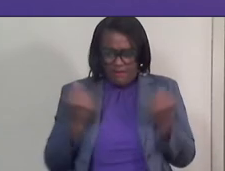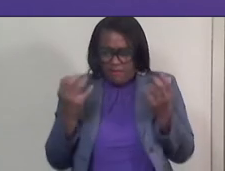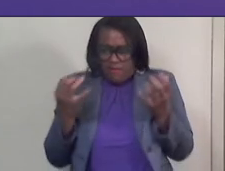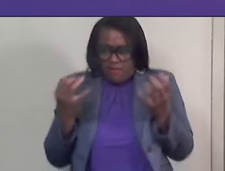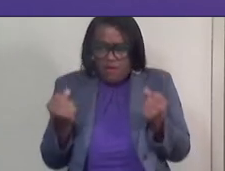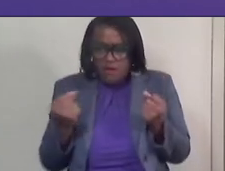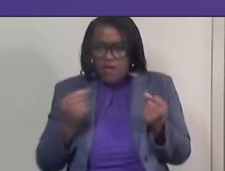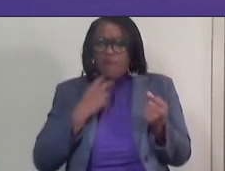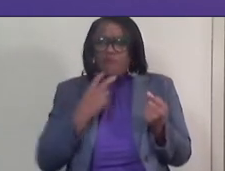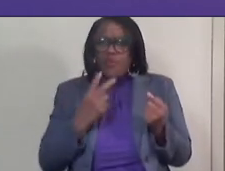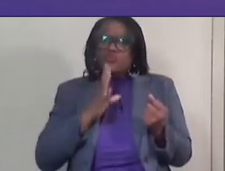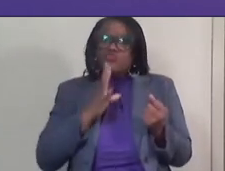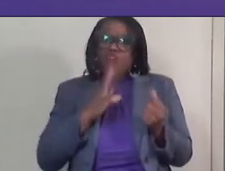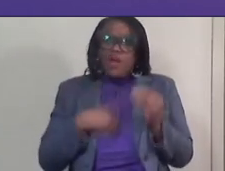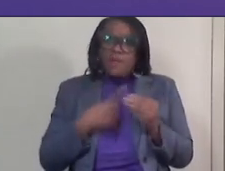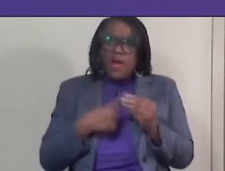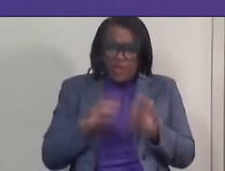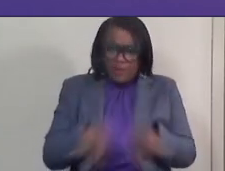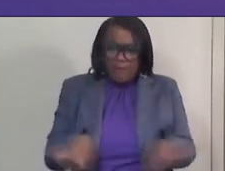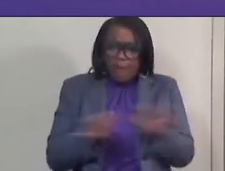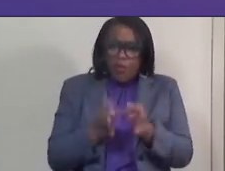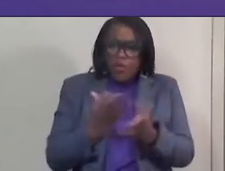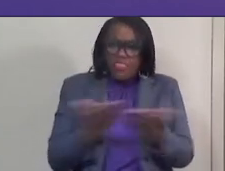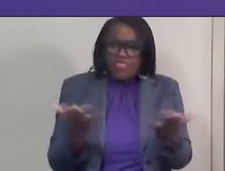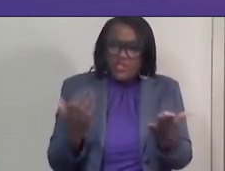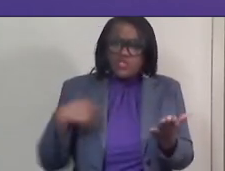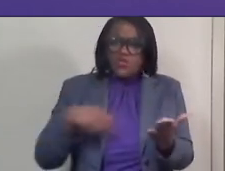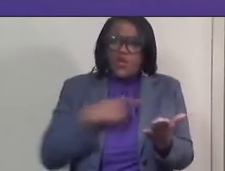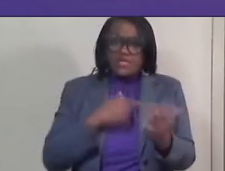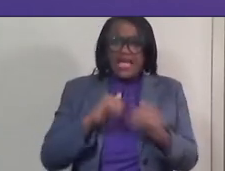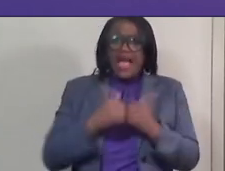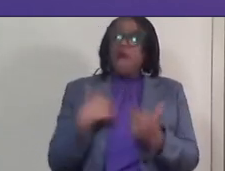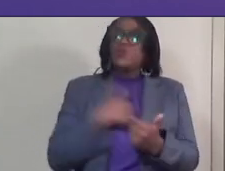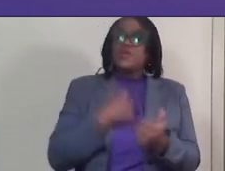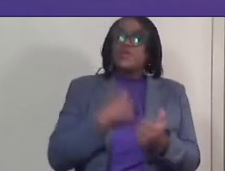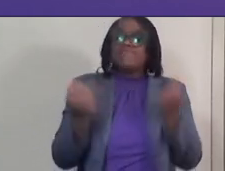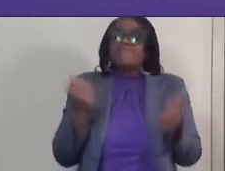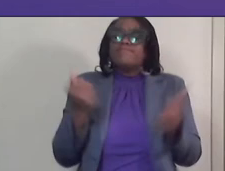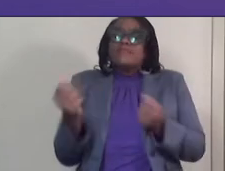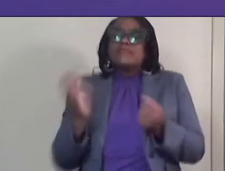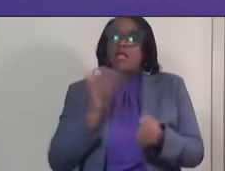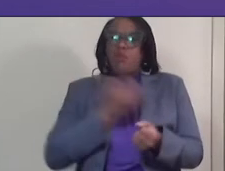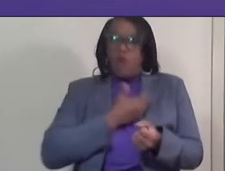what's important to us in our community? How do we tell our story?